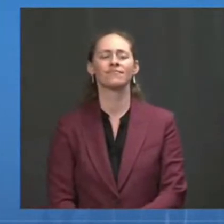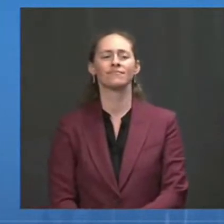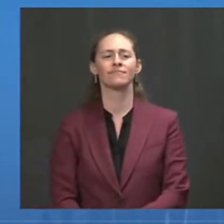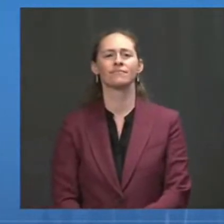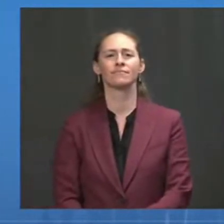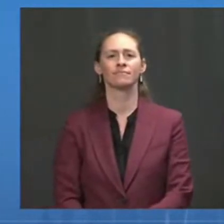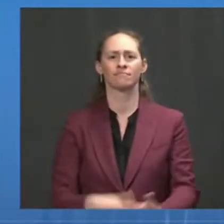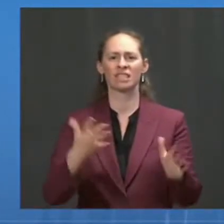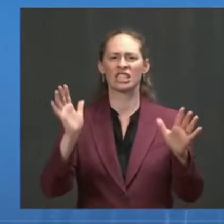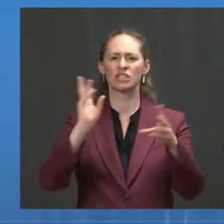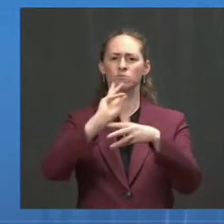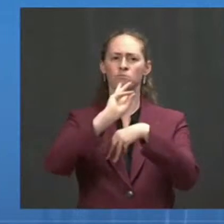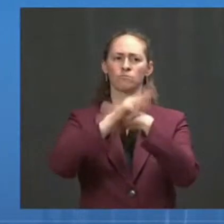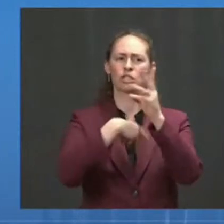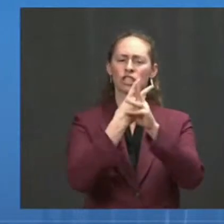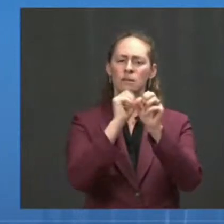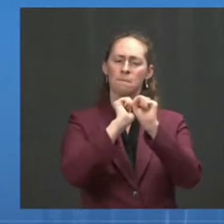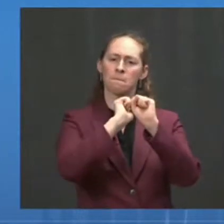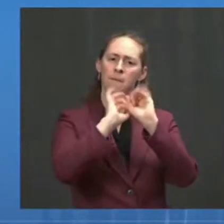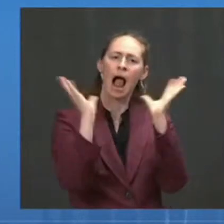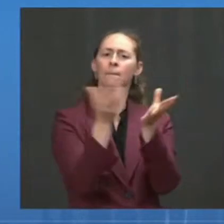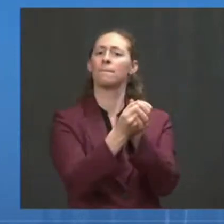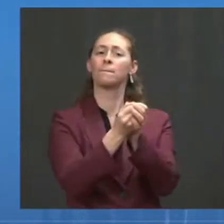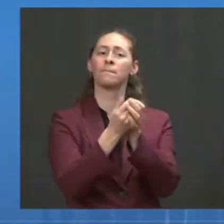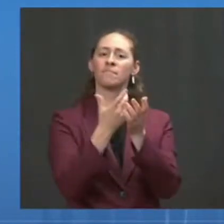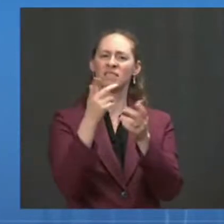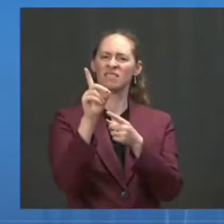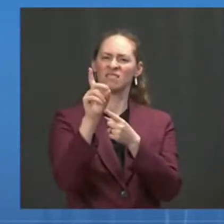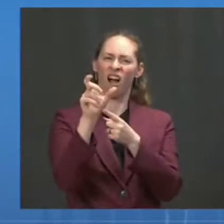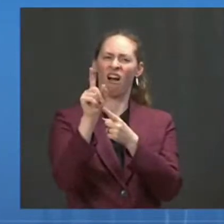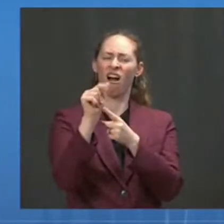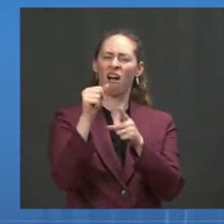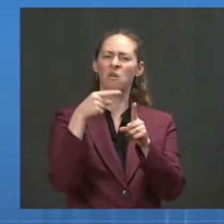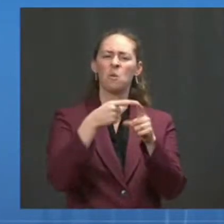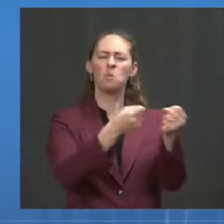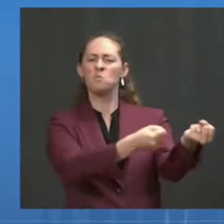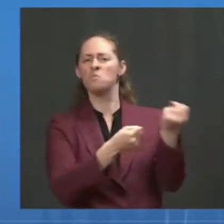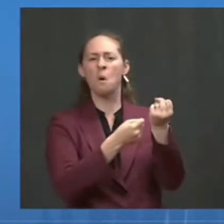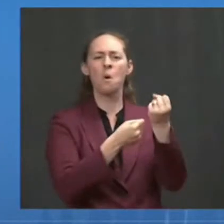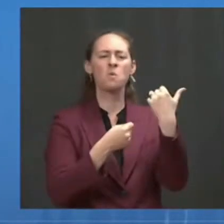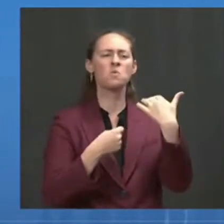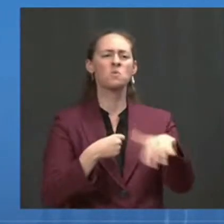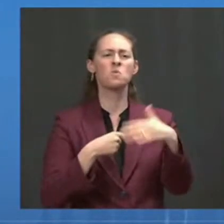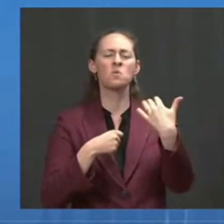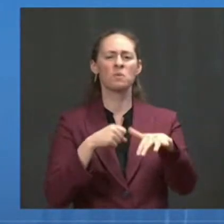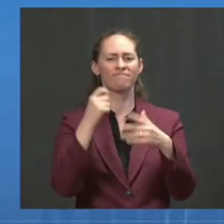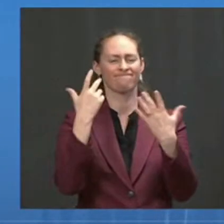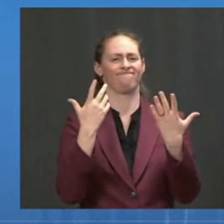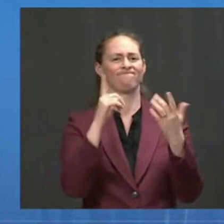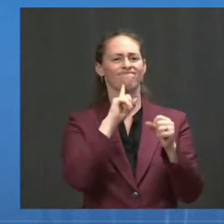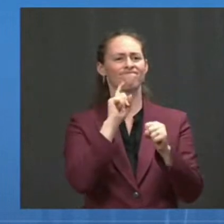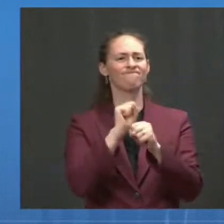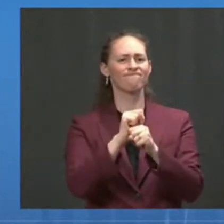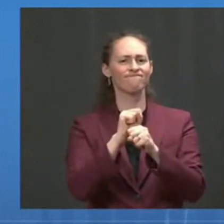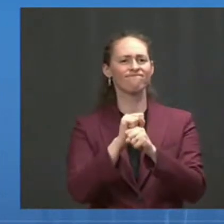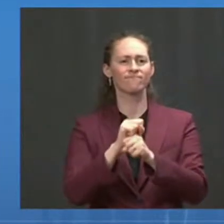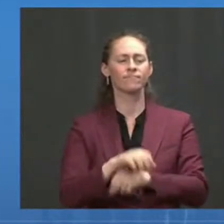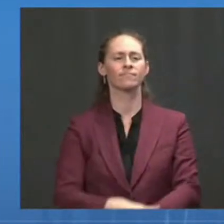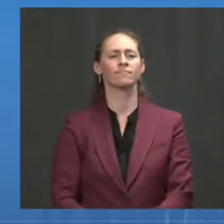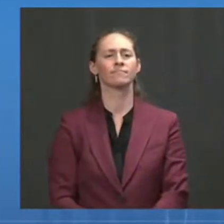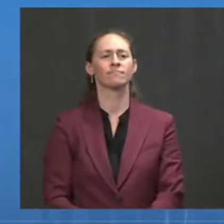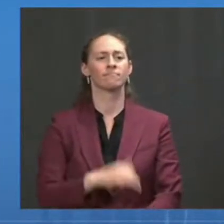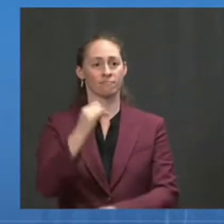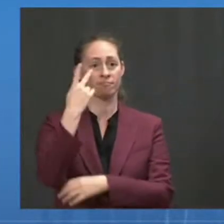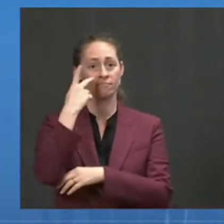of the Delta variant. I keep updating this slide. It now shows that at least 117